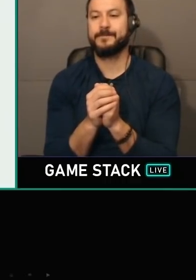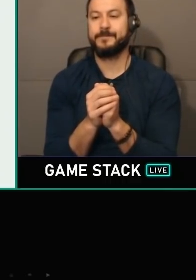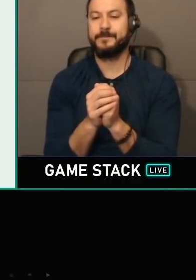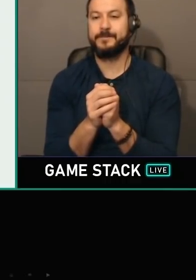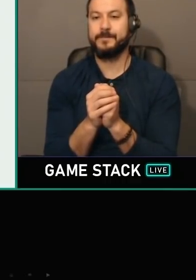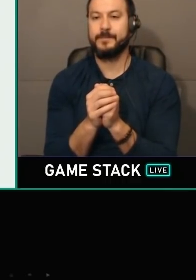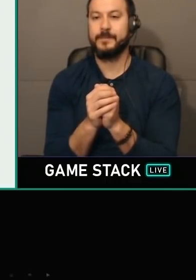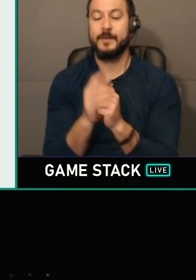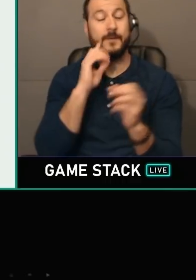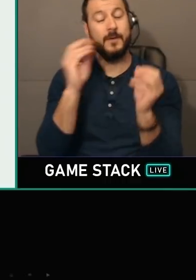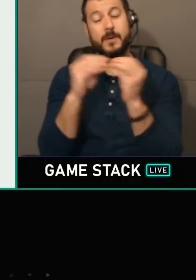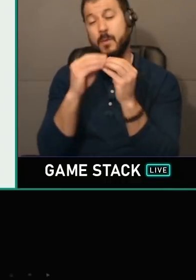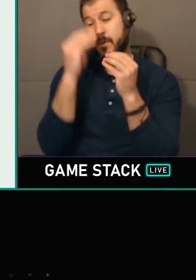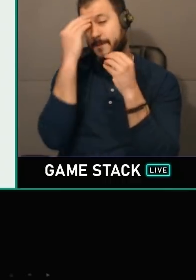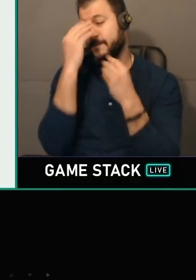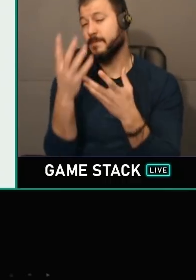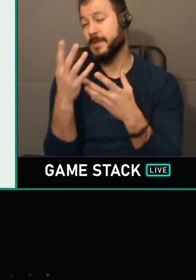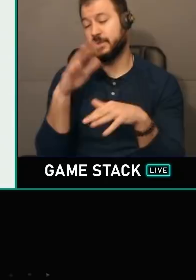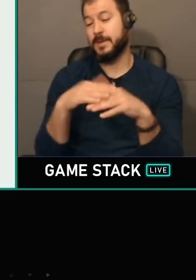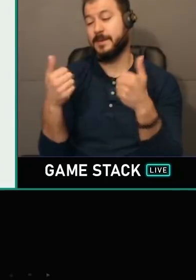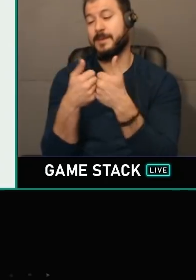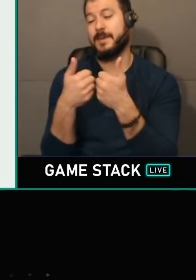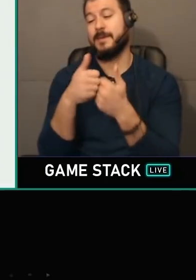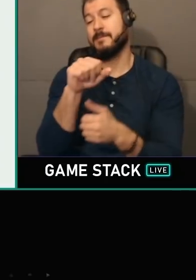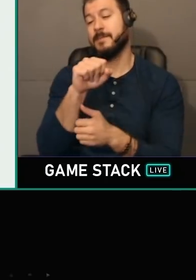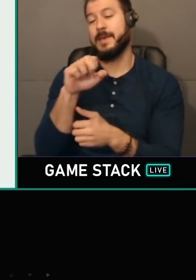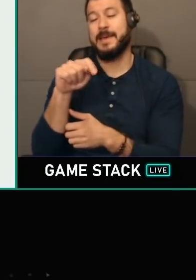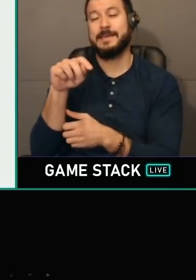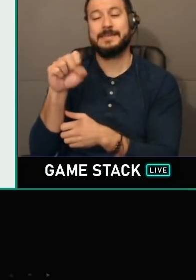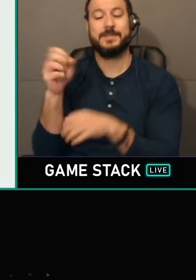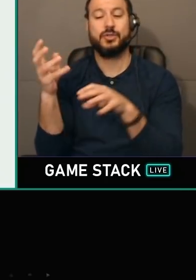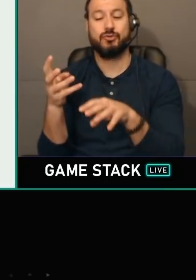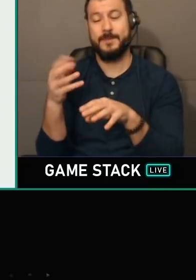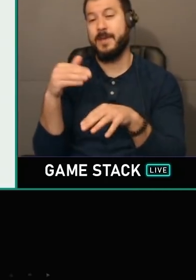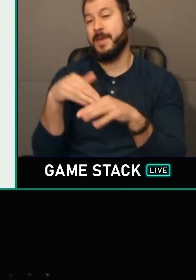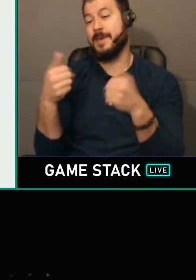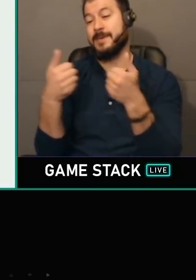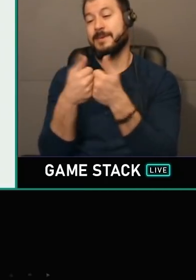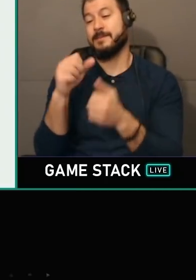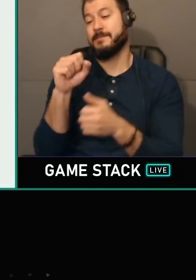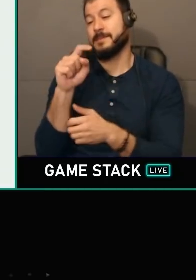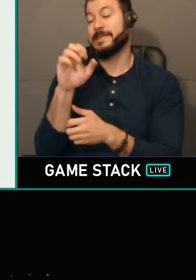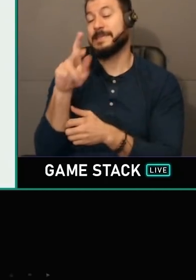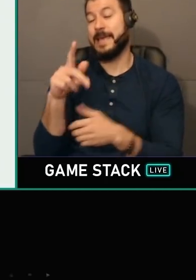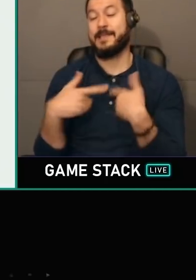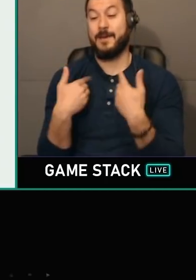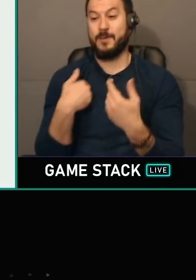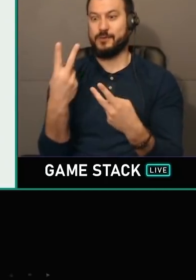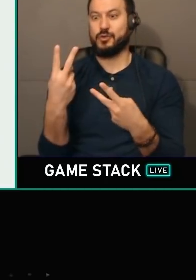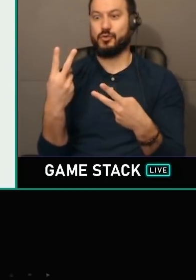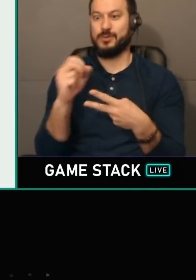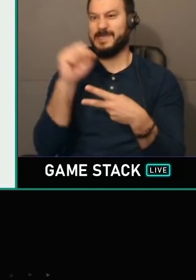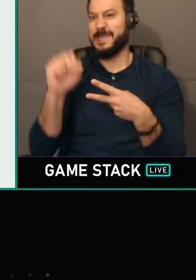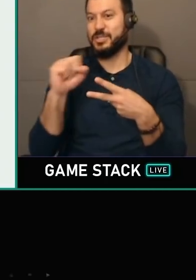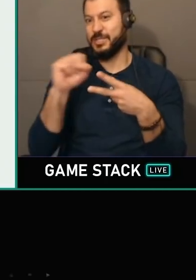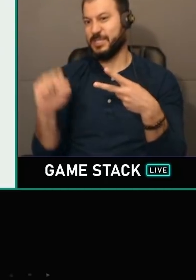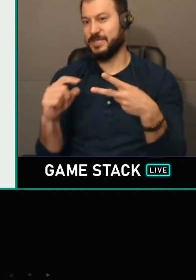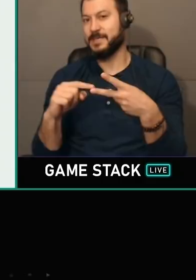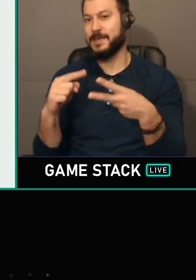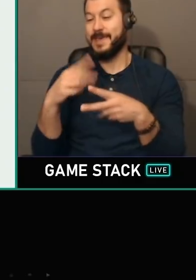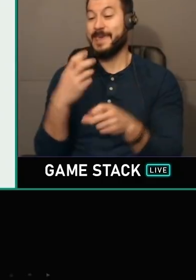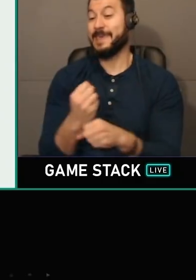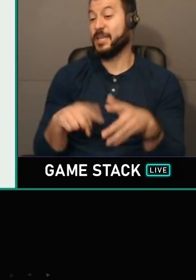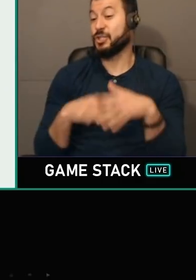For more information on game asset streaming, at GameStack Live, we have 2 sessions. We have a Getting Started with